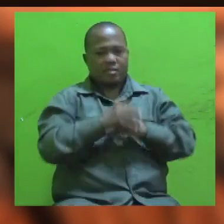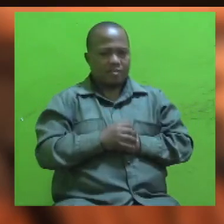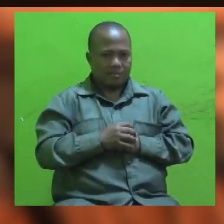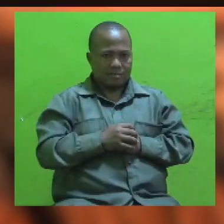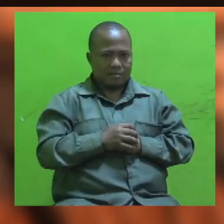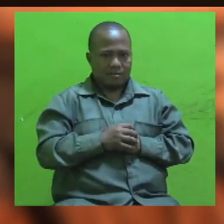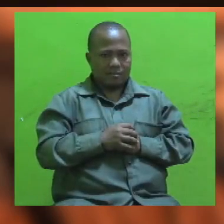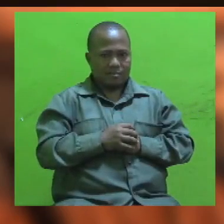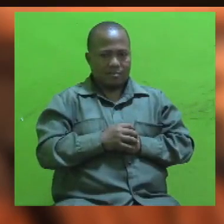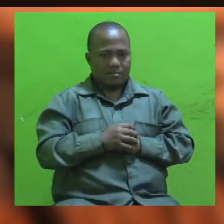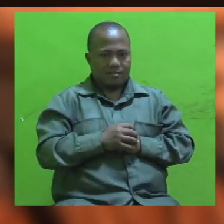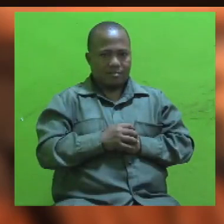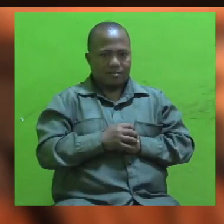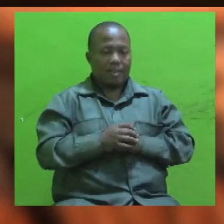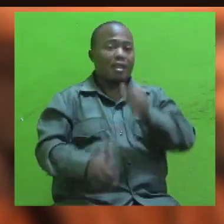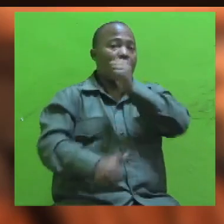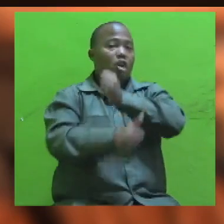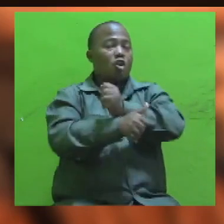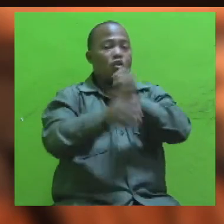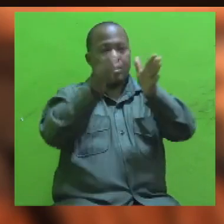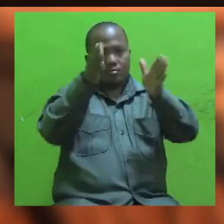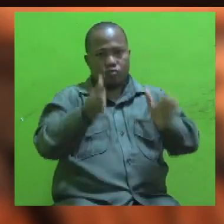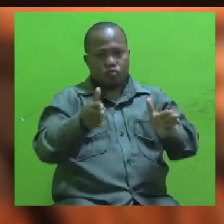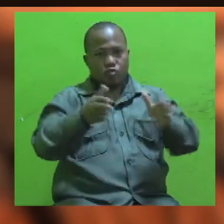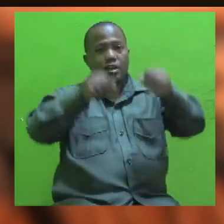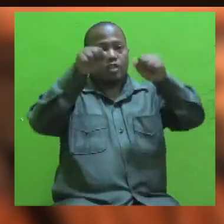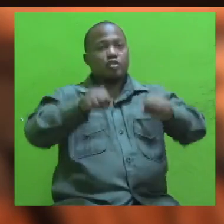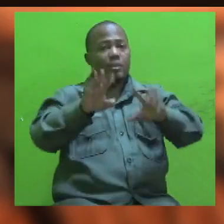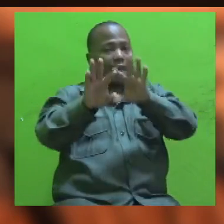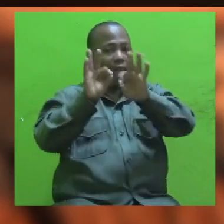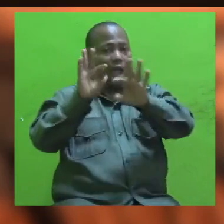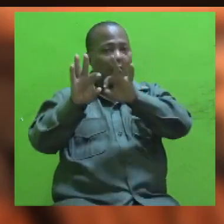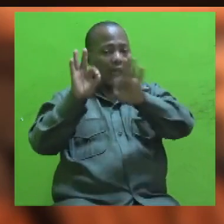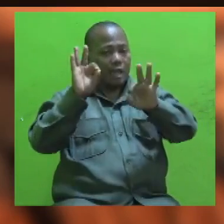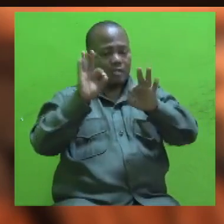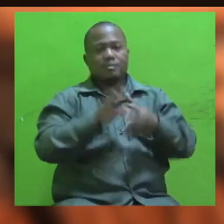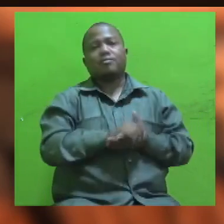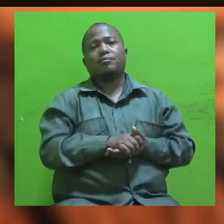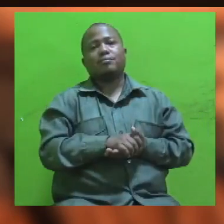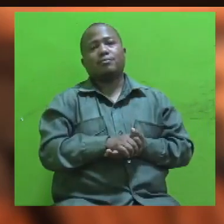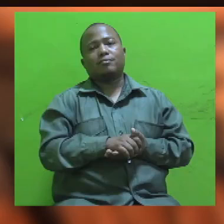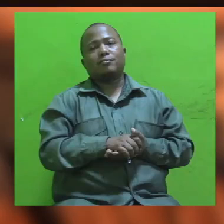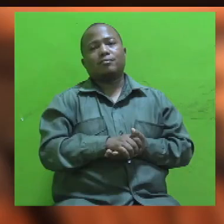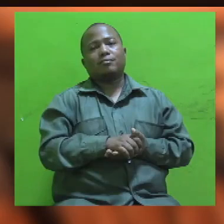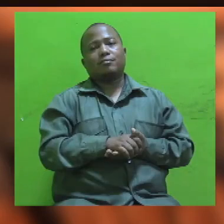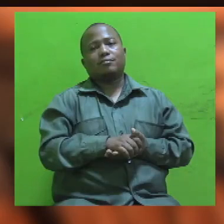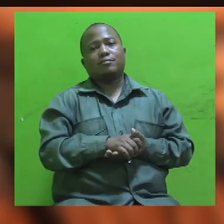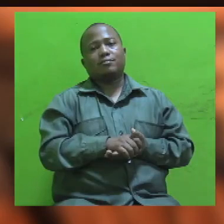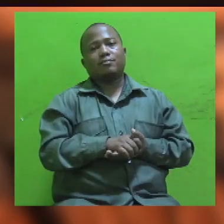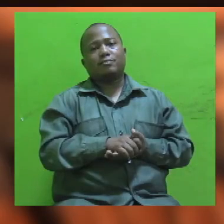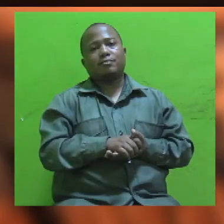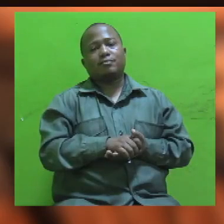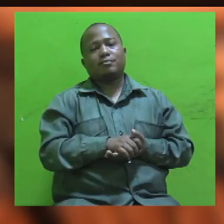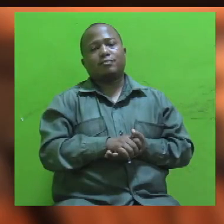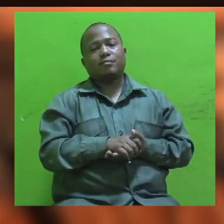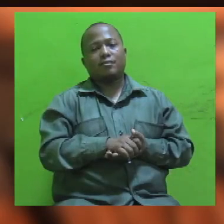chairperson with the ward councillor. The councillors should be elected by the peoples within their constituencies or the area.